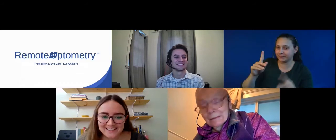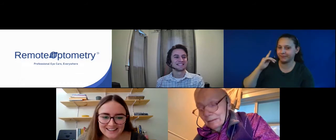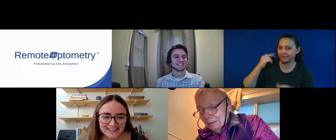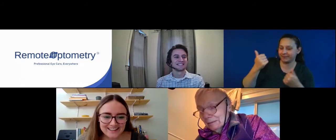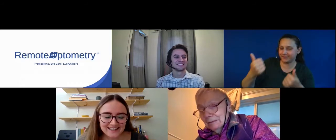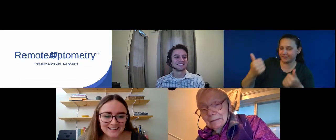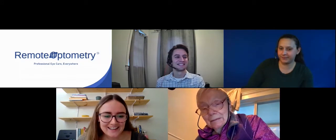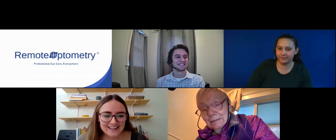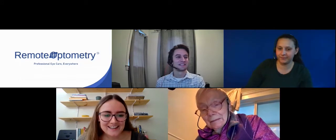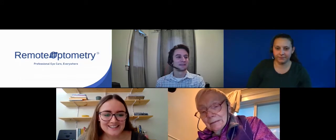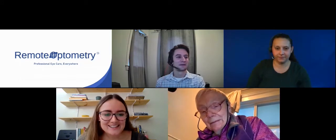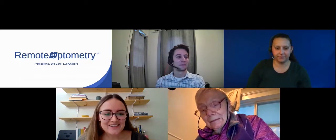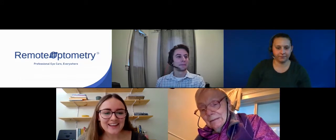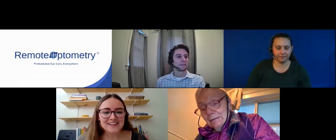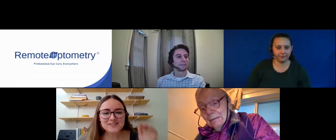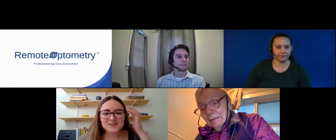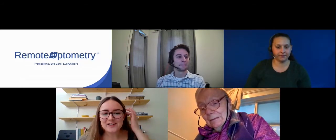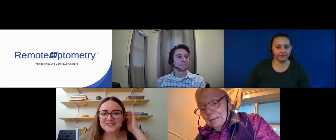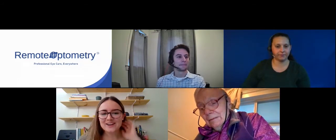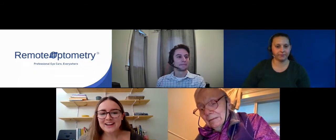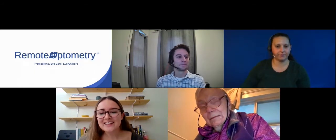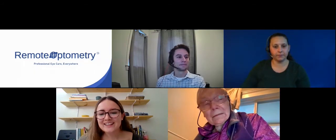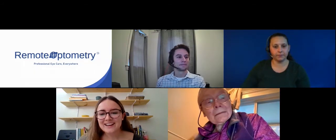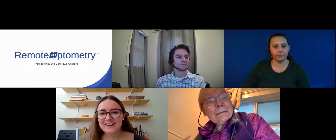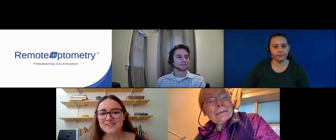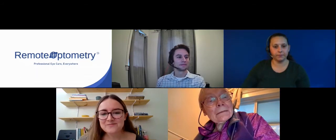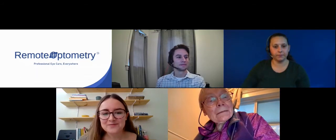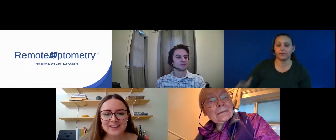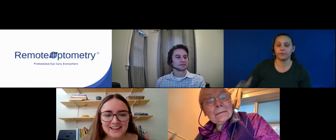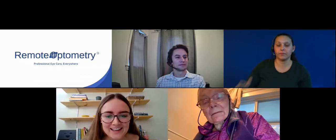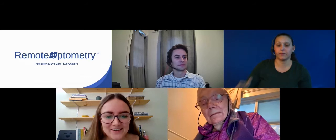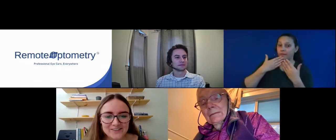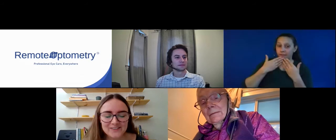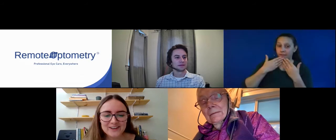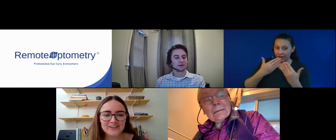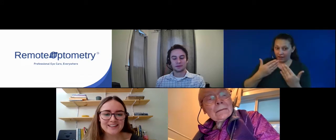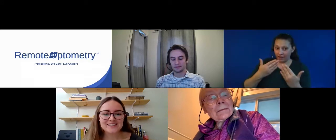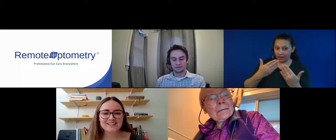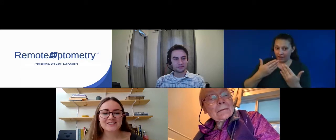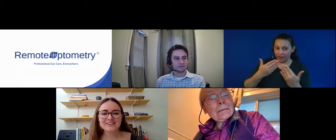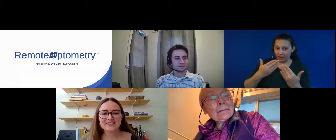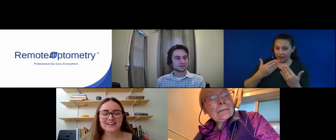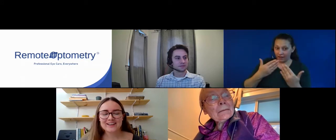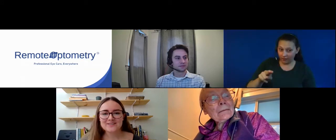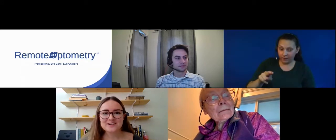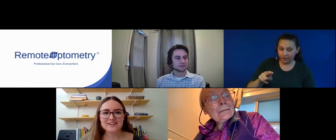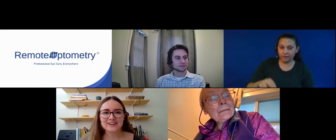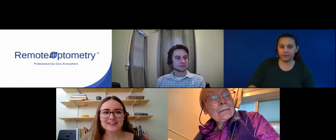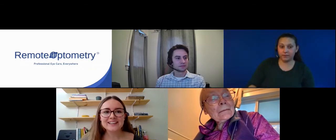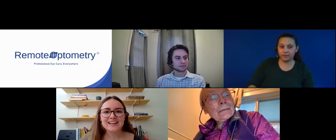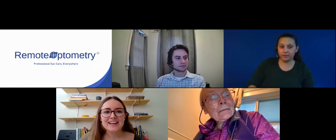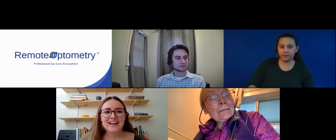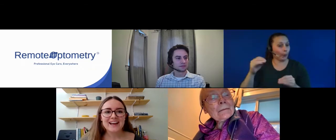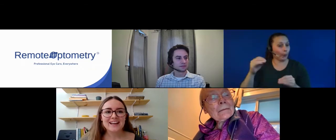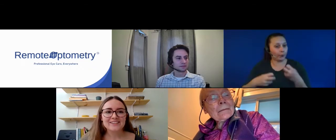cannot be completed as dialed. Please So check thank you so much, Ryan. We're going problem. to move